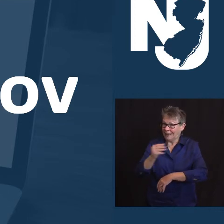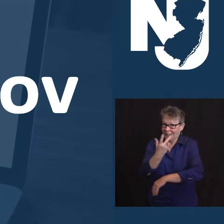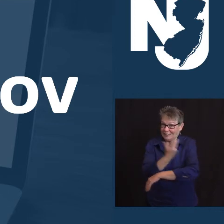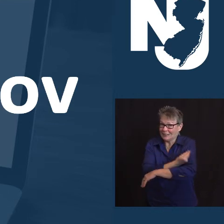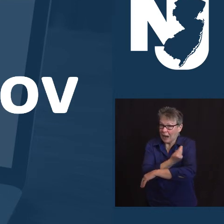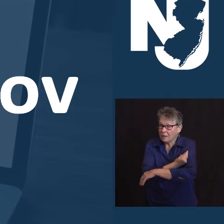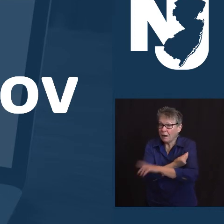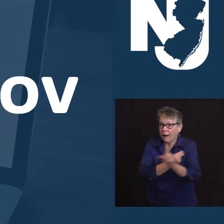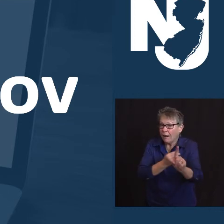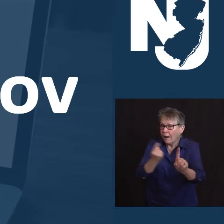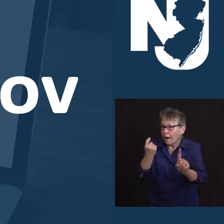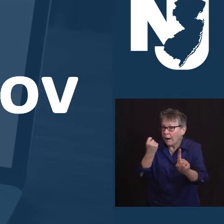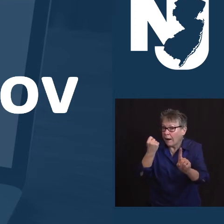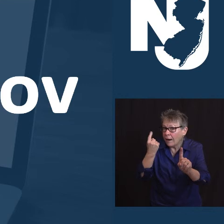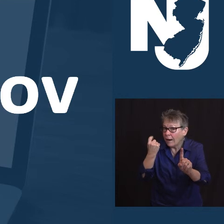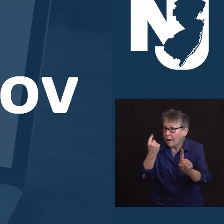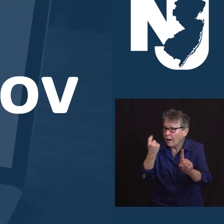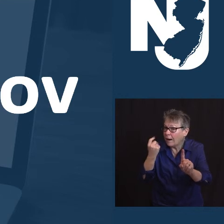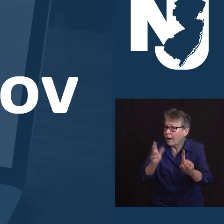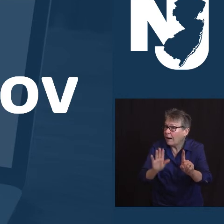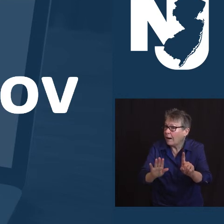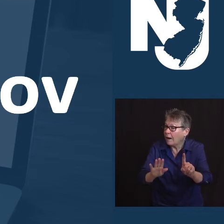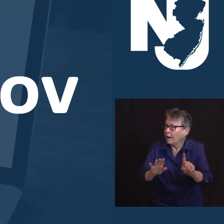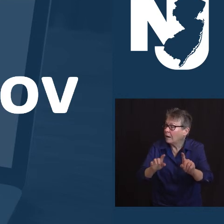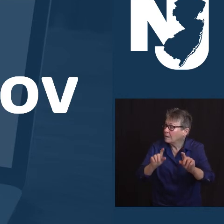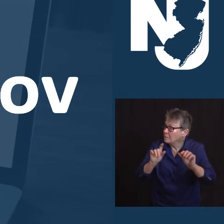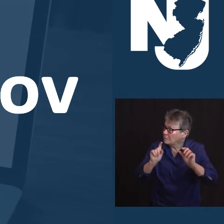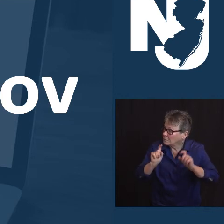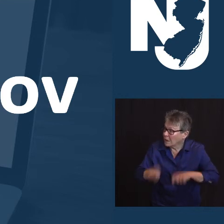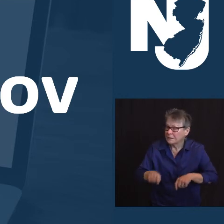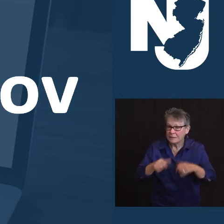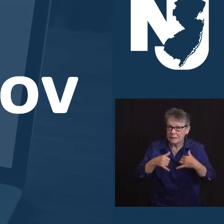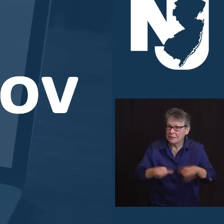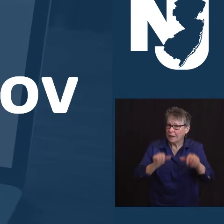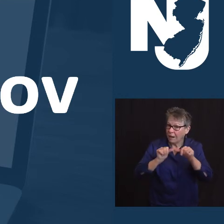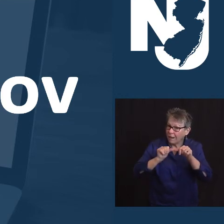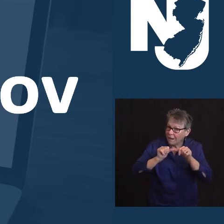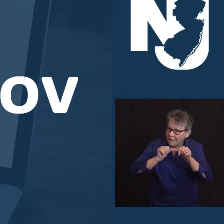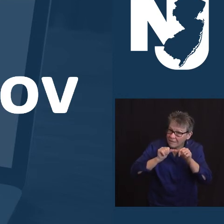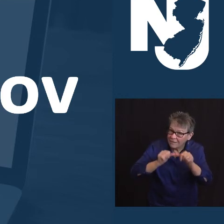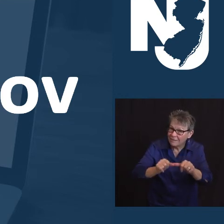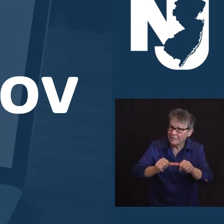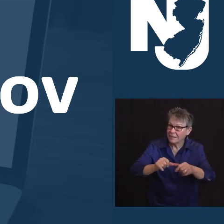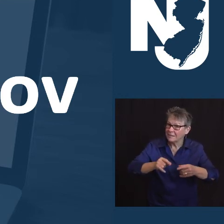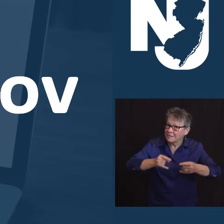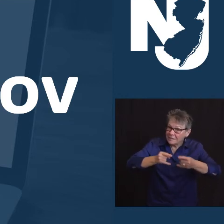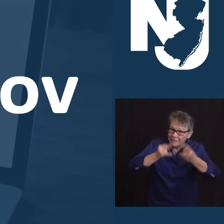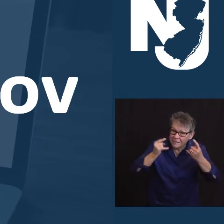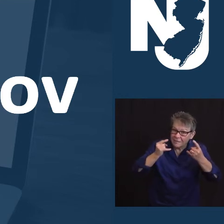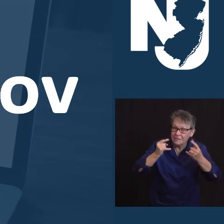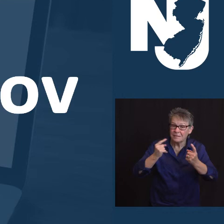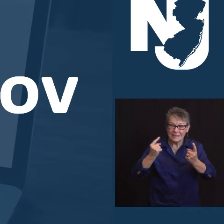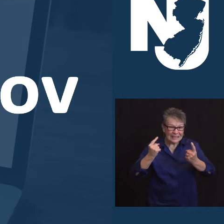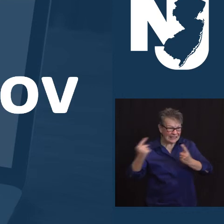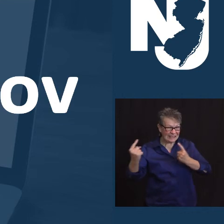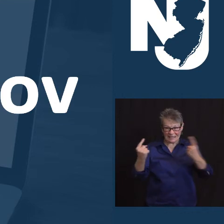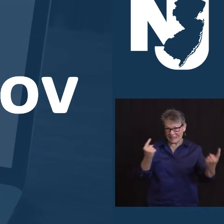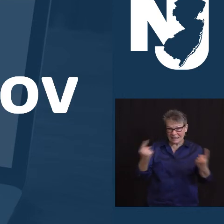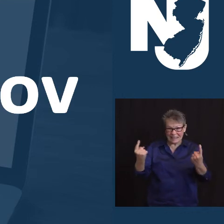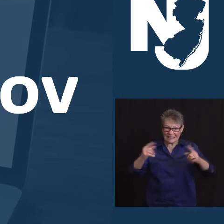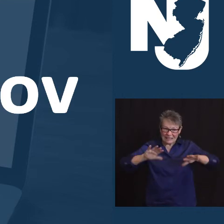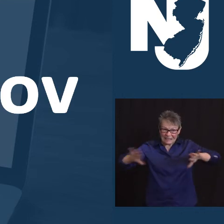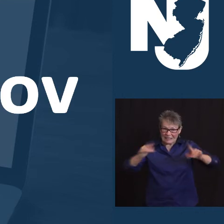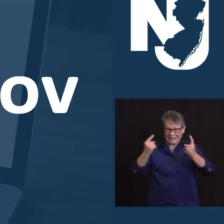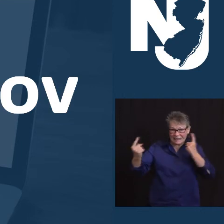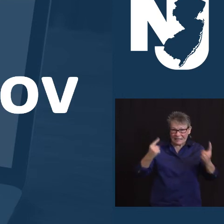continue relying on the practices we know will protect lives and further slow the spread of the virus. Social distancing, wearing our face